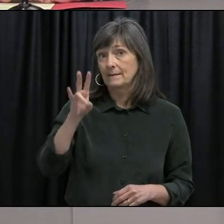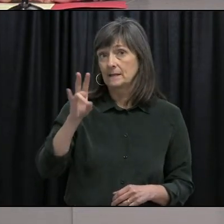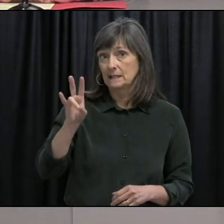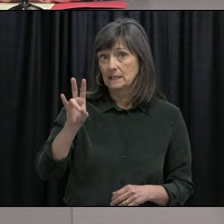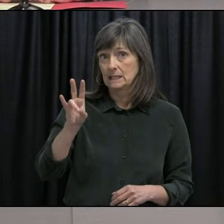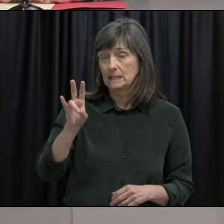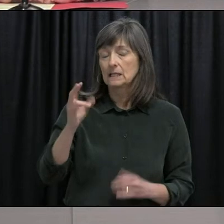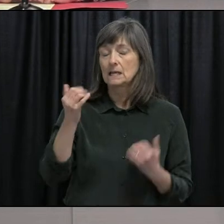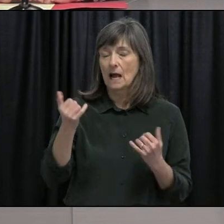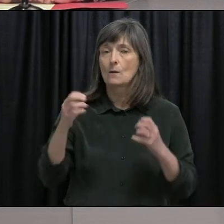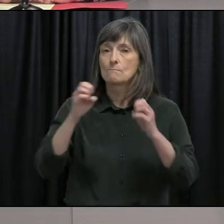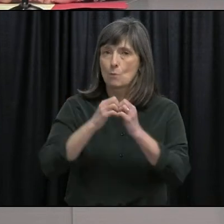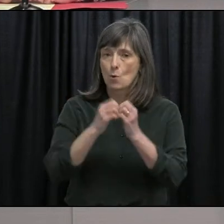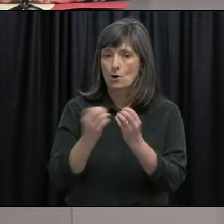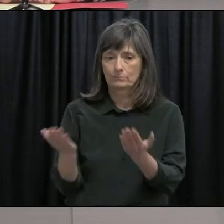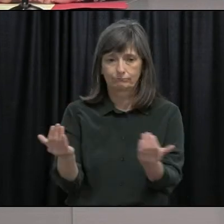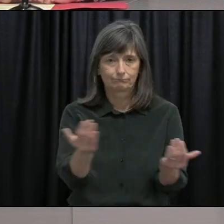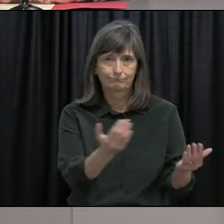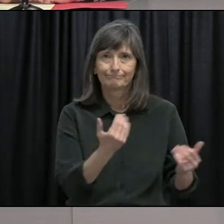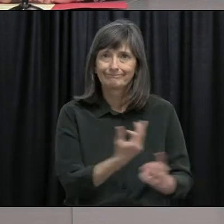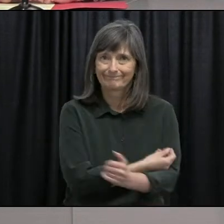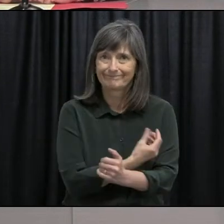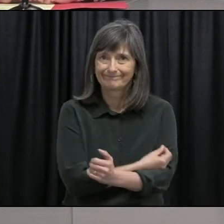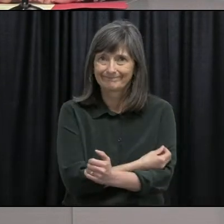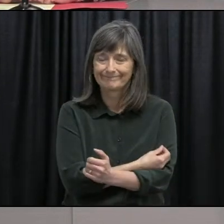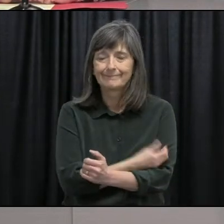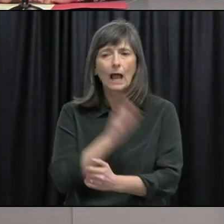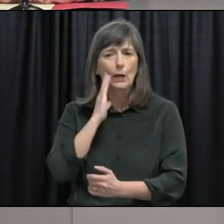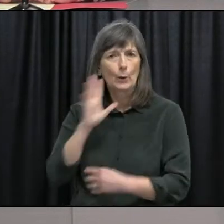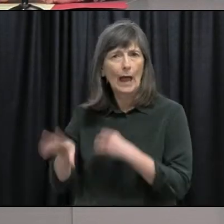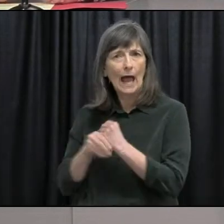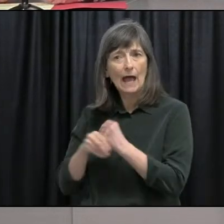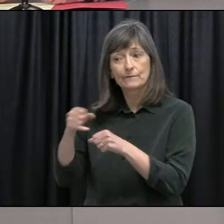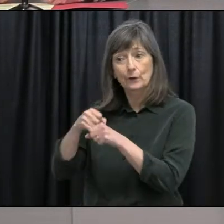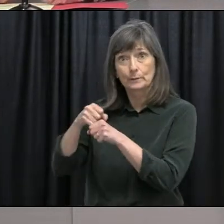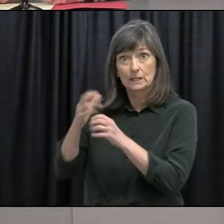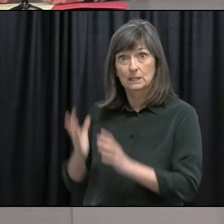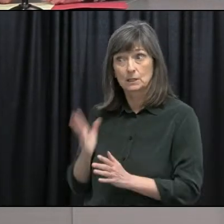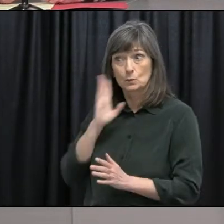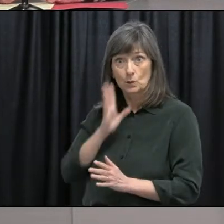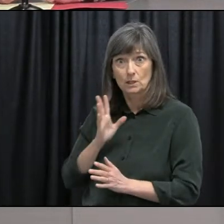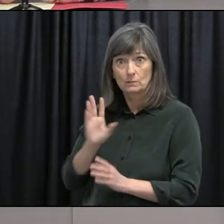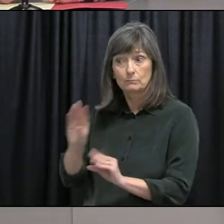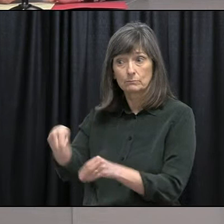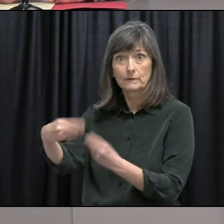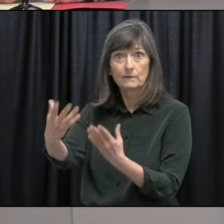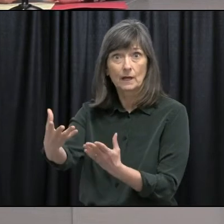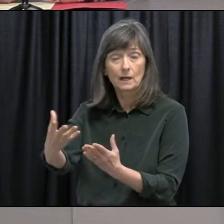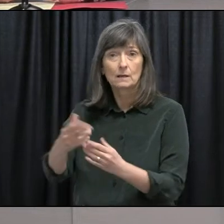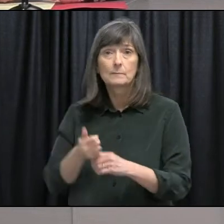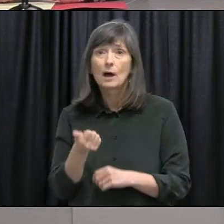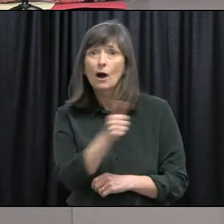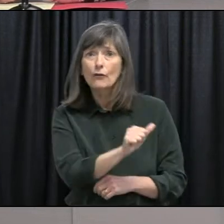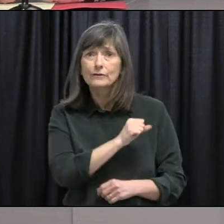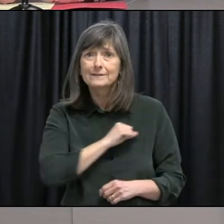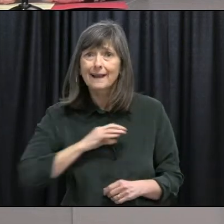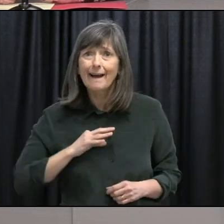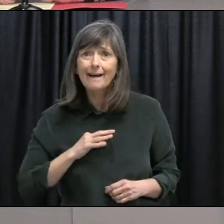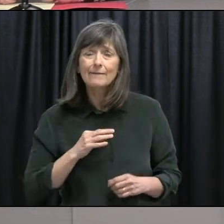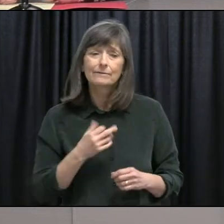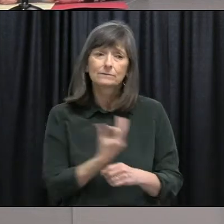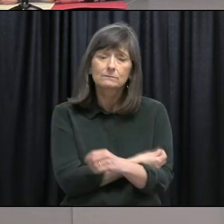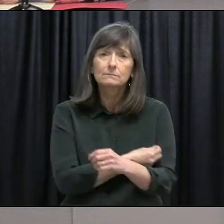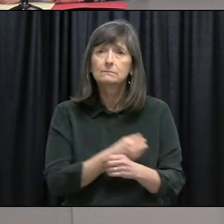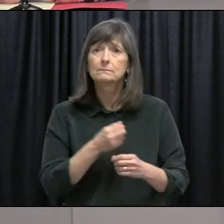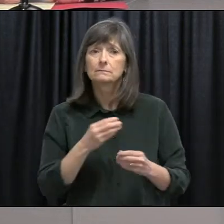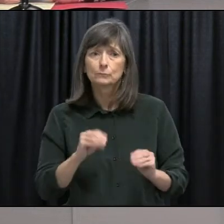in pharmacists, for example, to help administer doses, but are there any other plans to ramp up testing sites or staff at testing sites to help deal